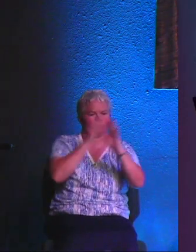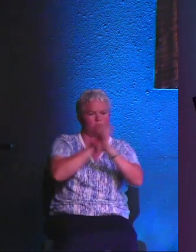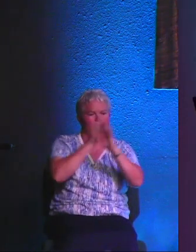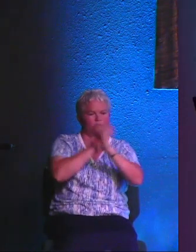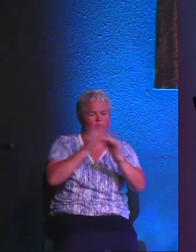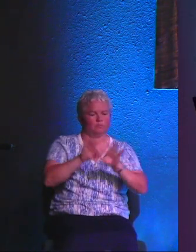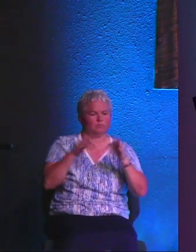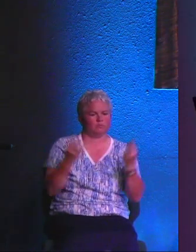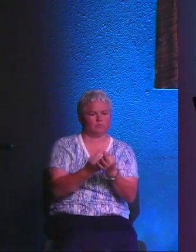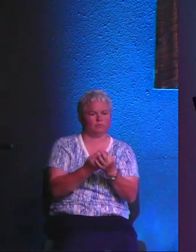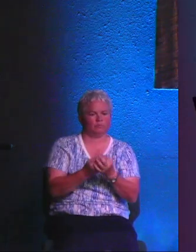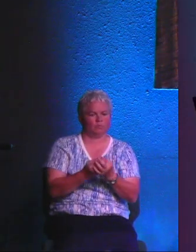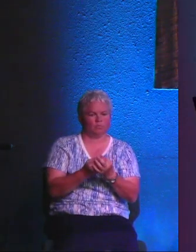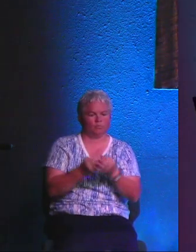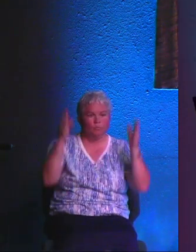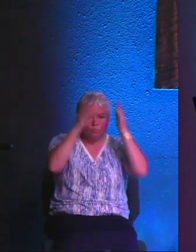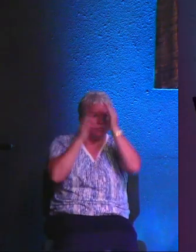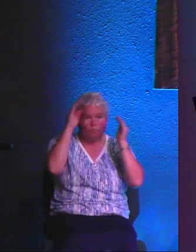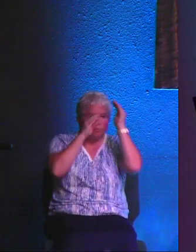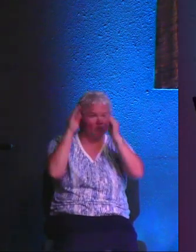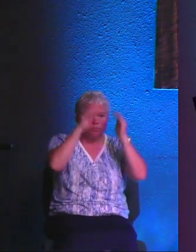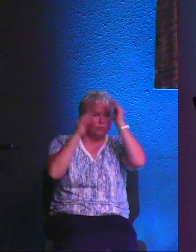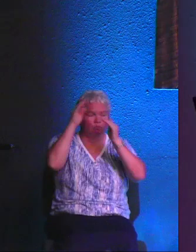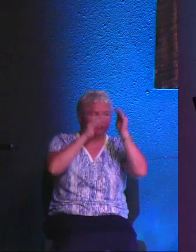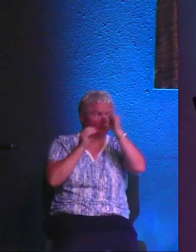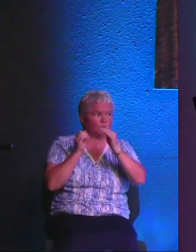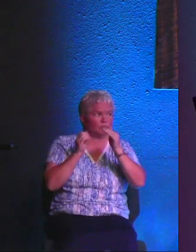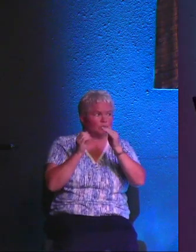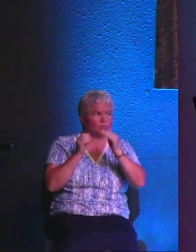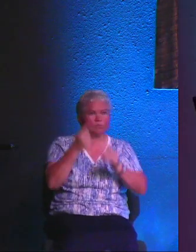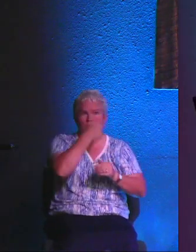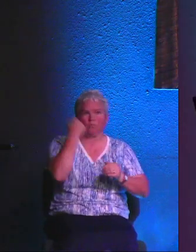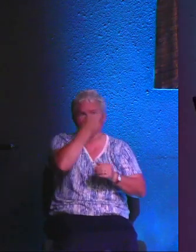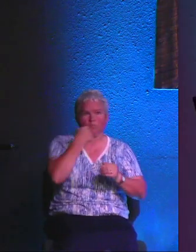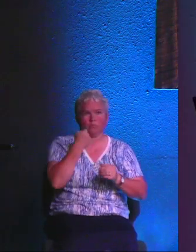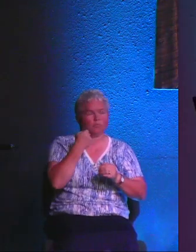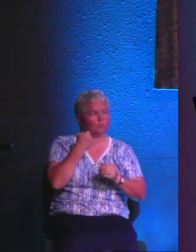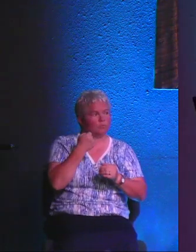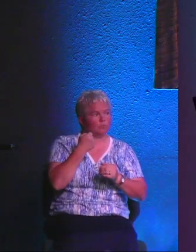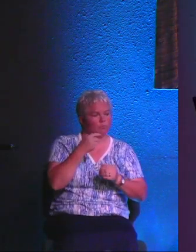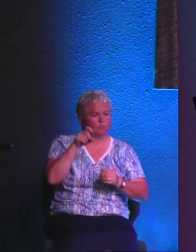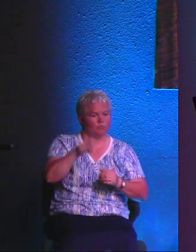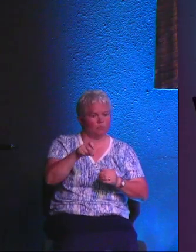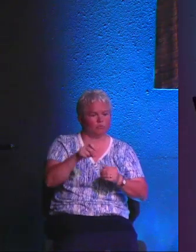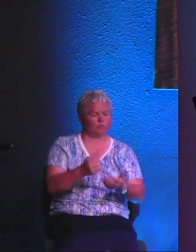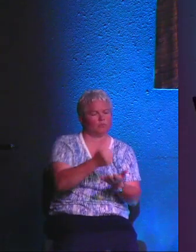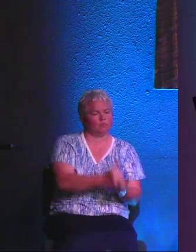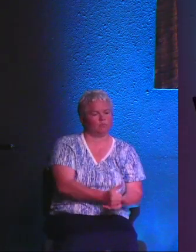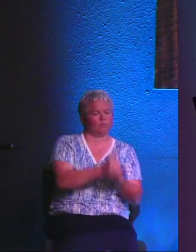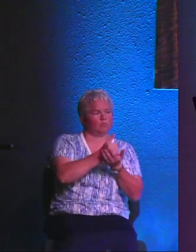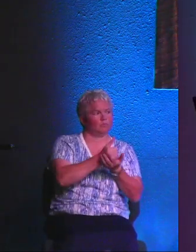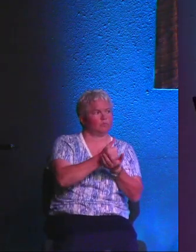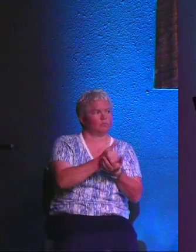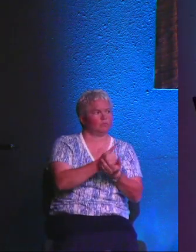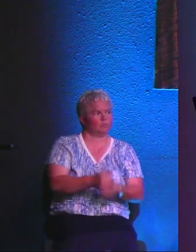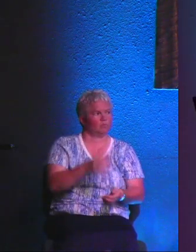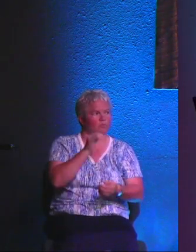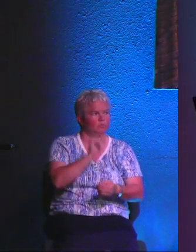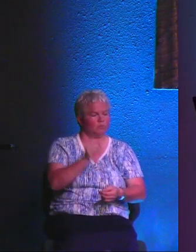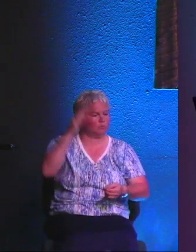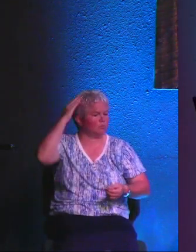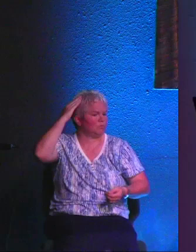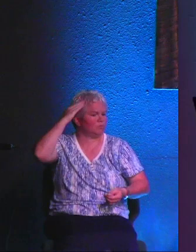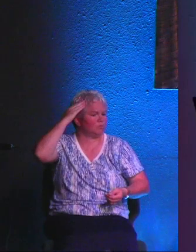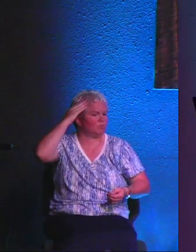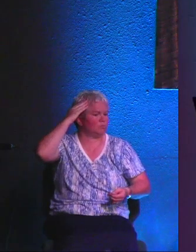with my family because they were concerned about me. I didn't want to face it and accept that I needed help. I thought that